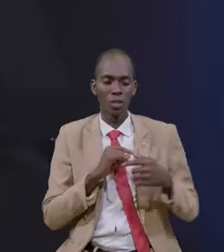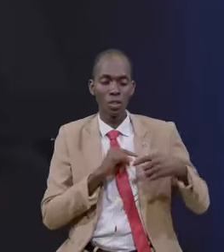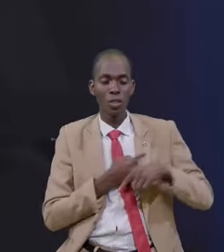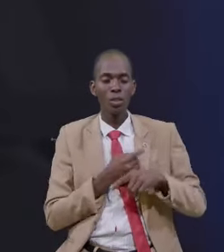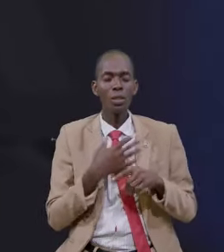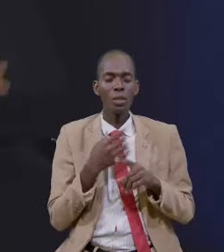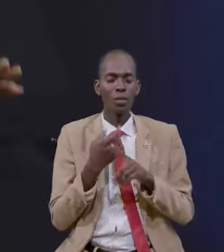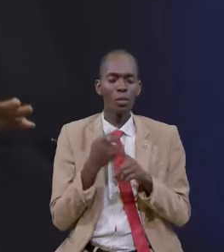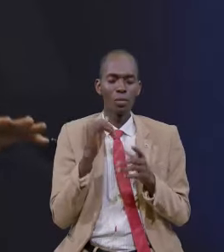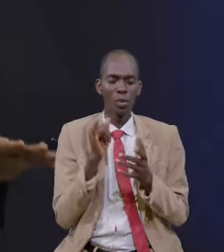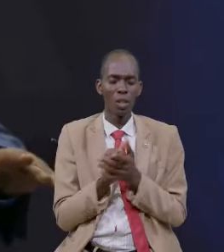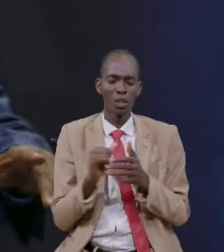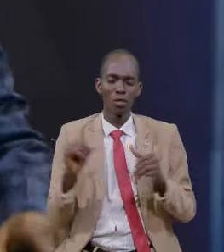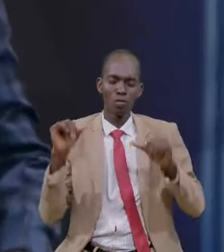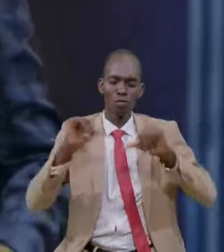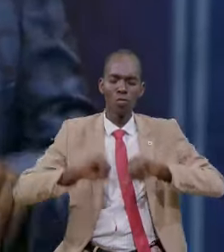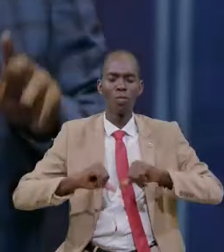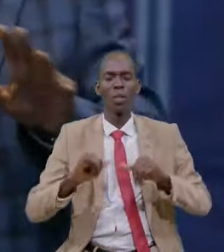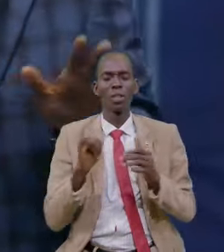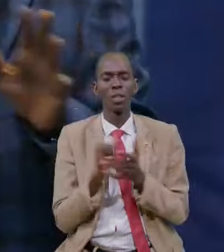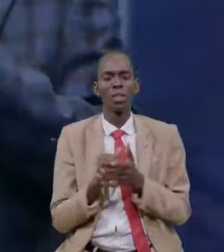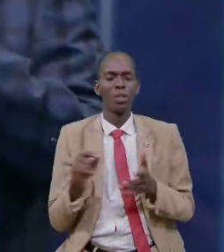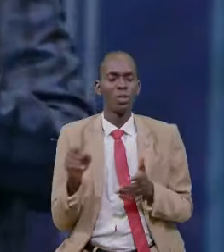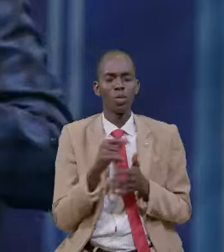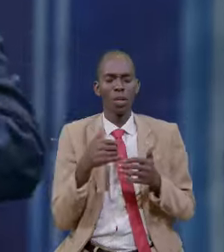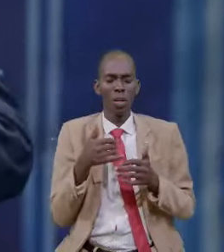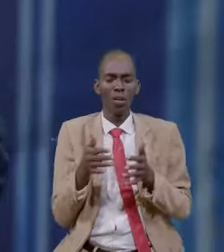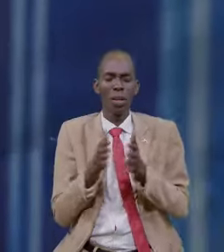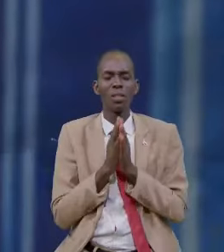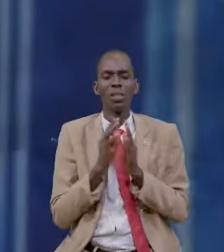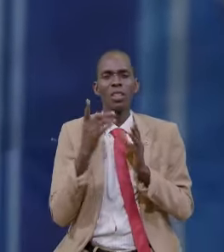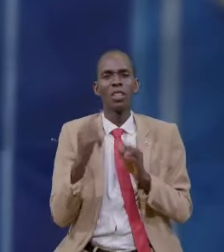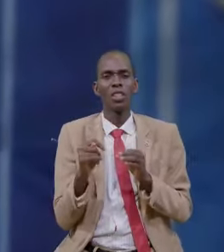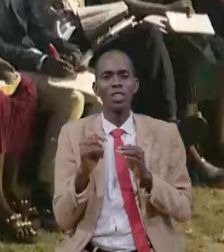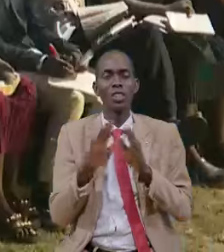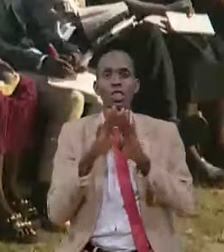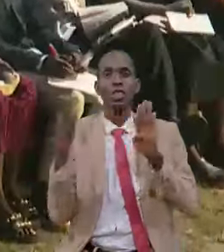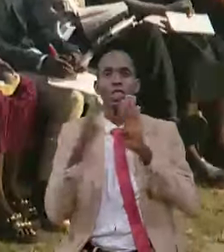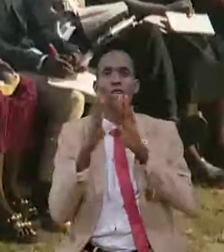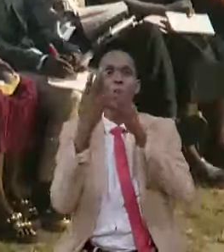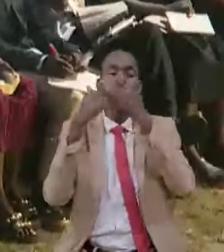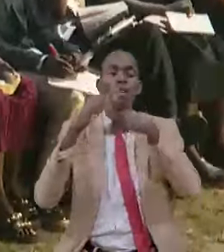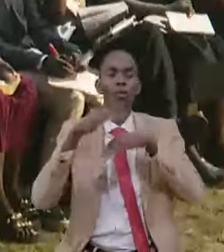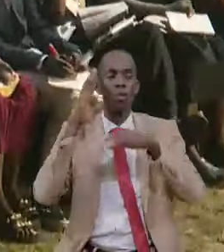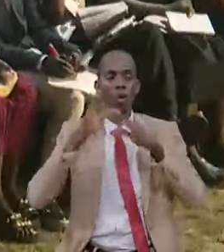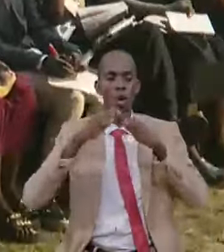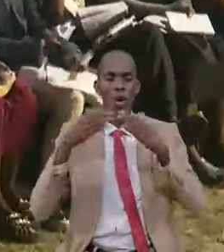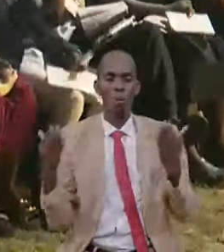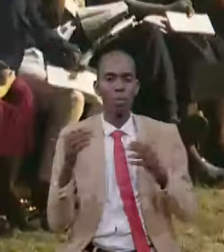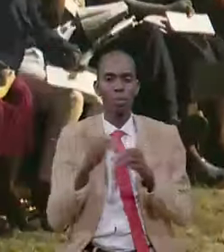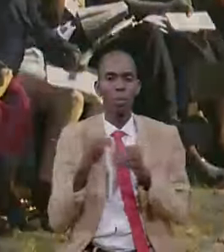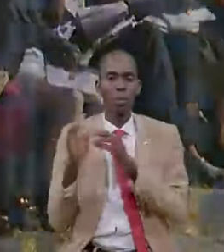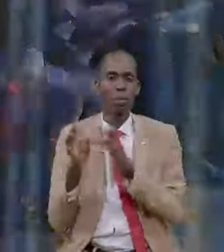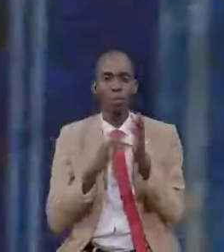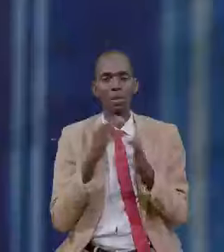that condemnation that you have. The doors of heaven will open for you tonight. Look at verse